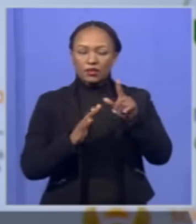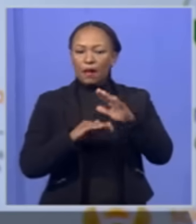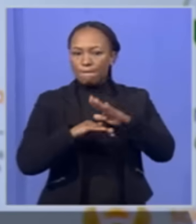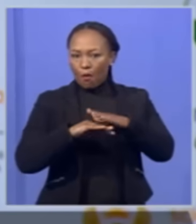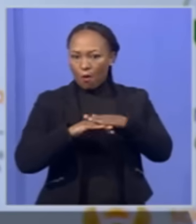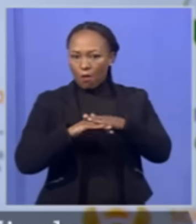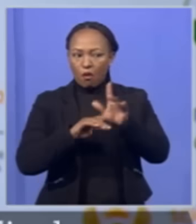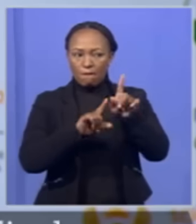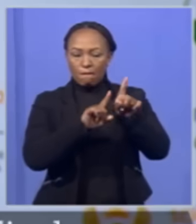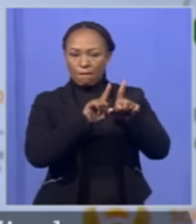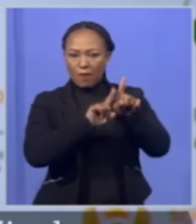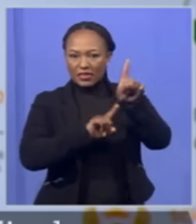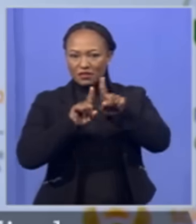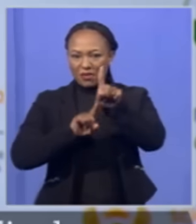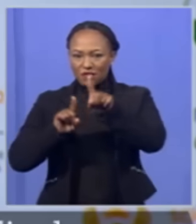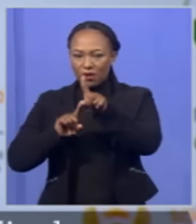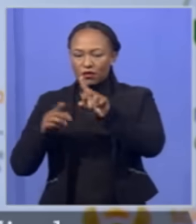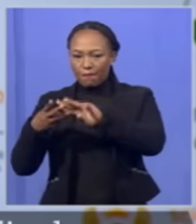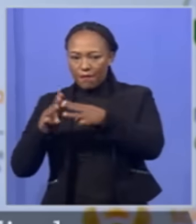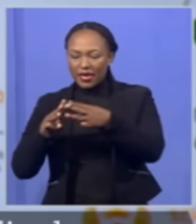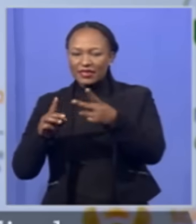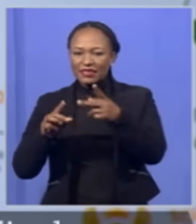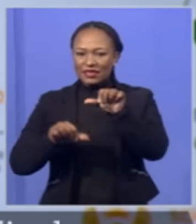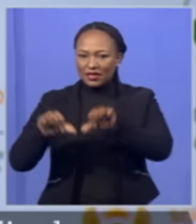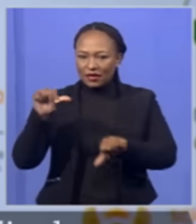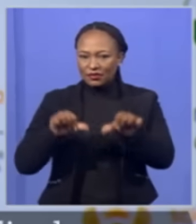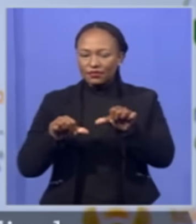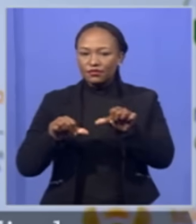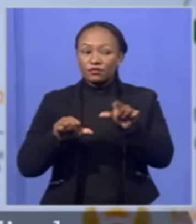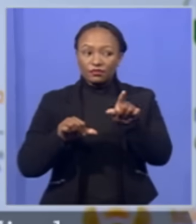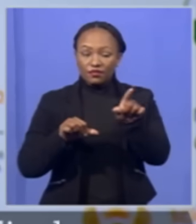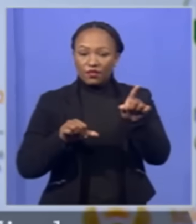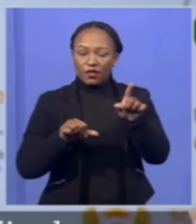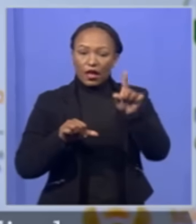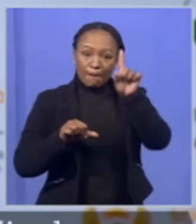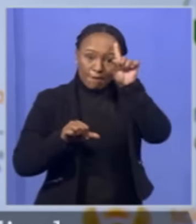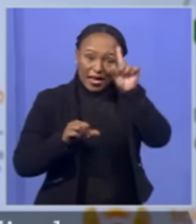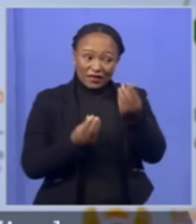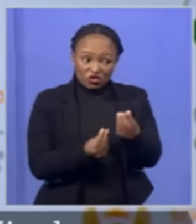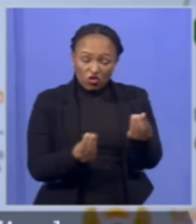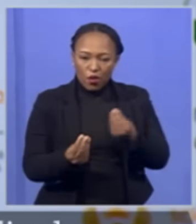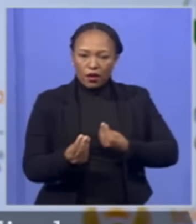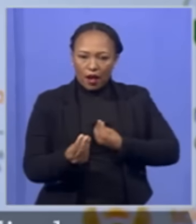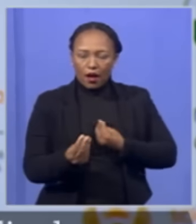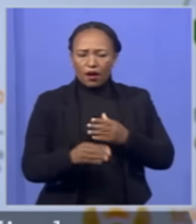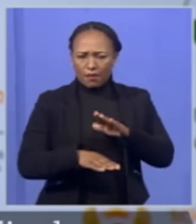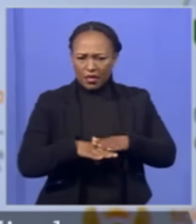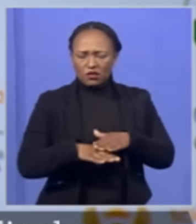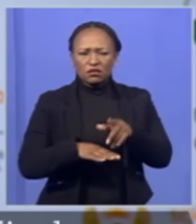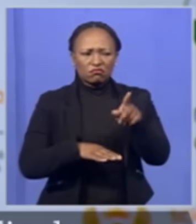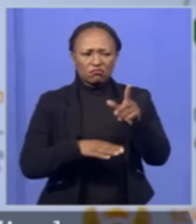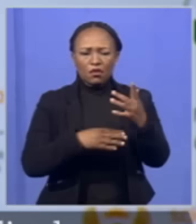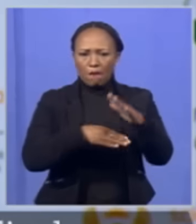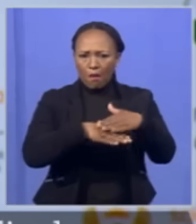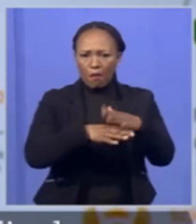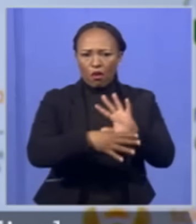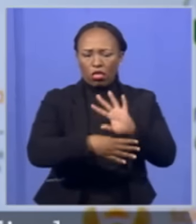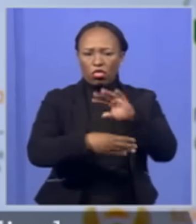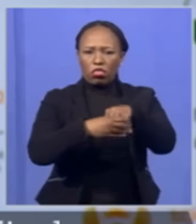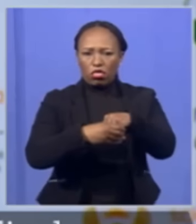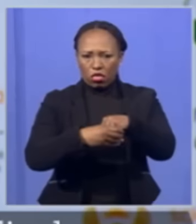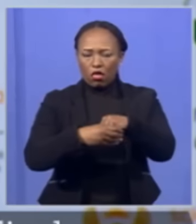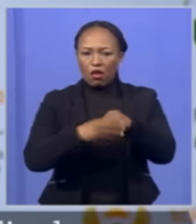science, and to ensure that more and more young black children, even those who reside in the most inaccessible parts of